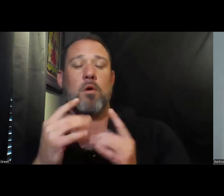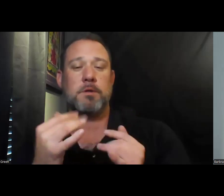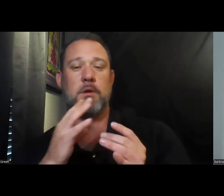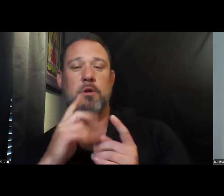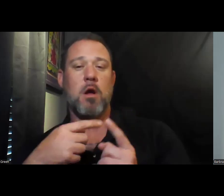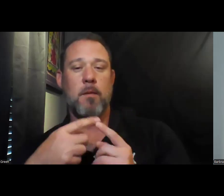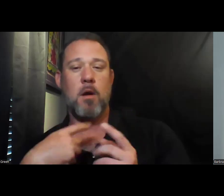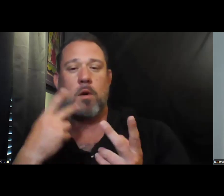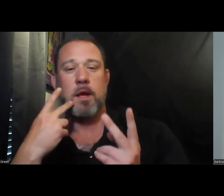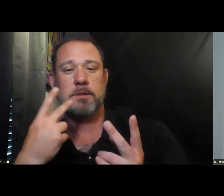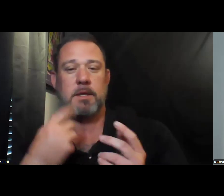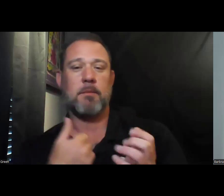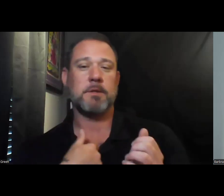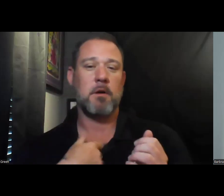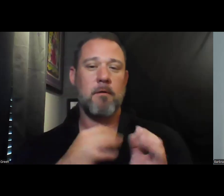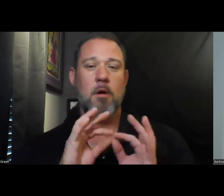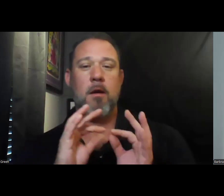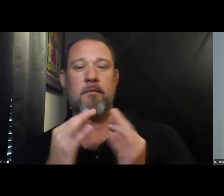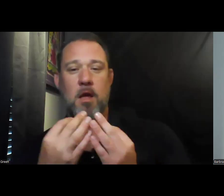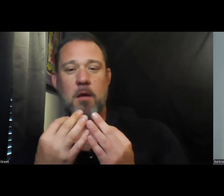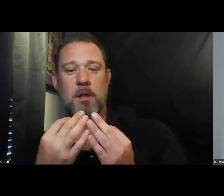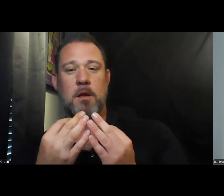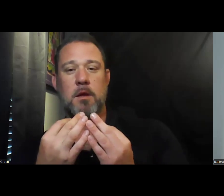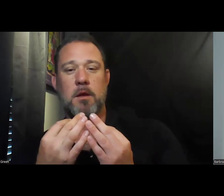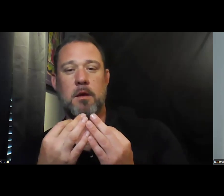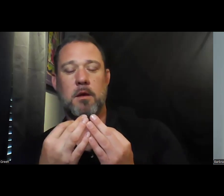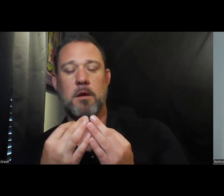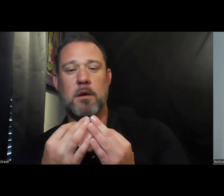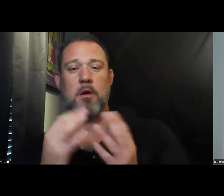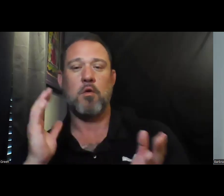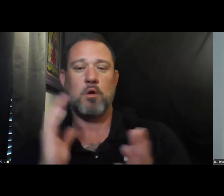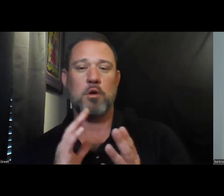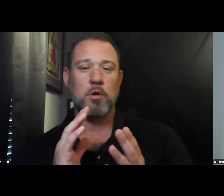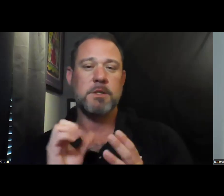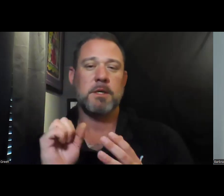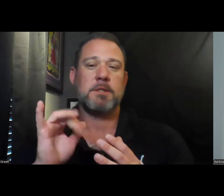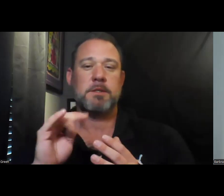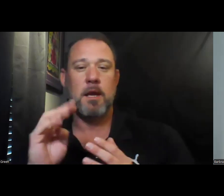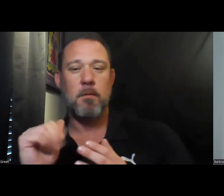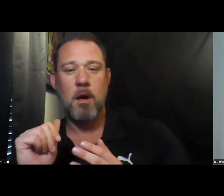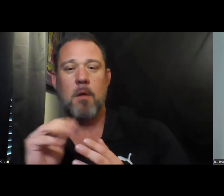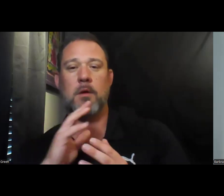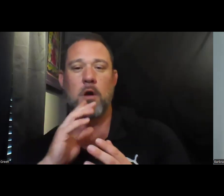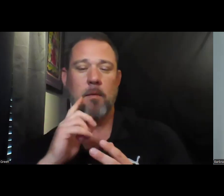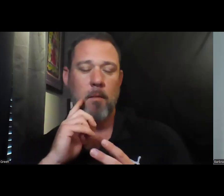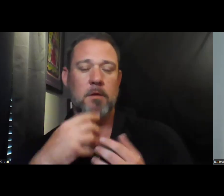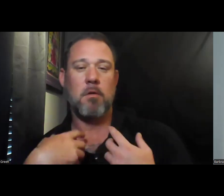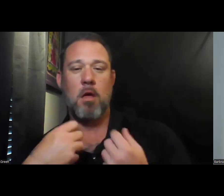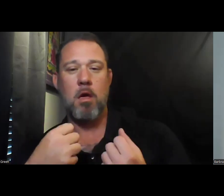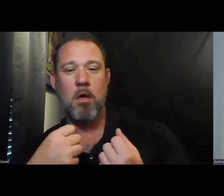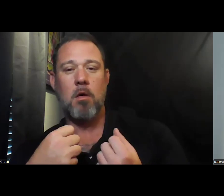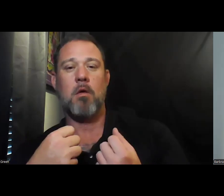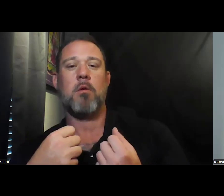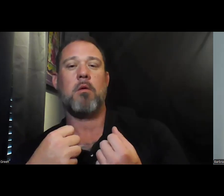be seeing in myself or in my family, and you know, reducing stigma around talking about mental health and increasing